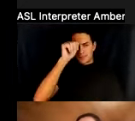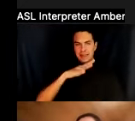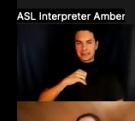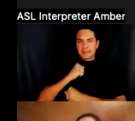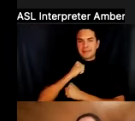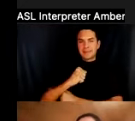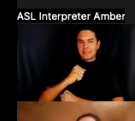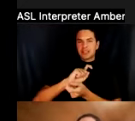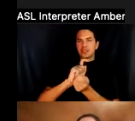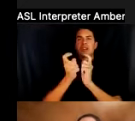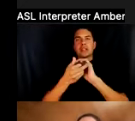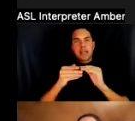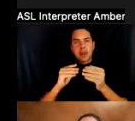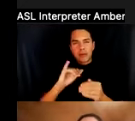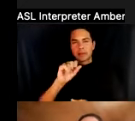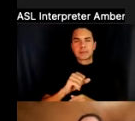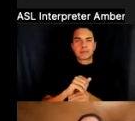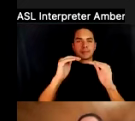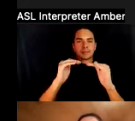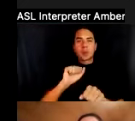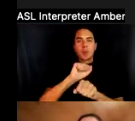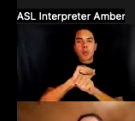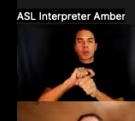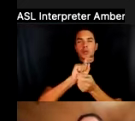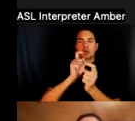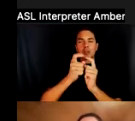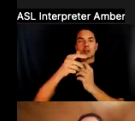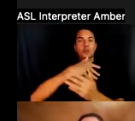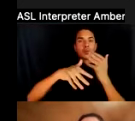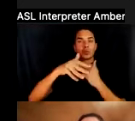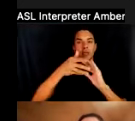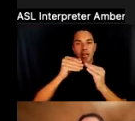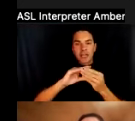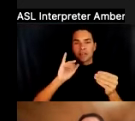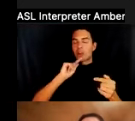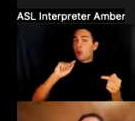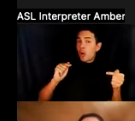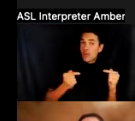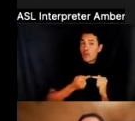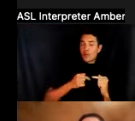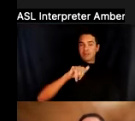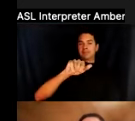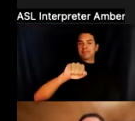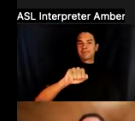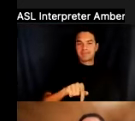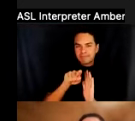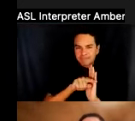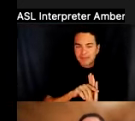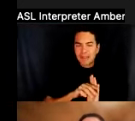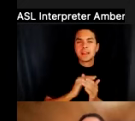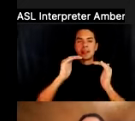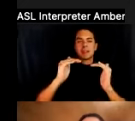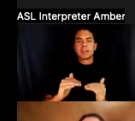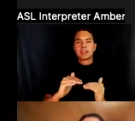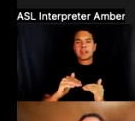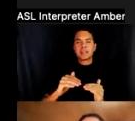to change social narratives that are harmful. Yeah, absolutely. helping to remove stigma